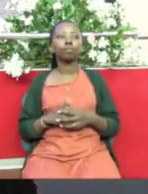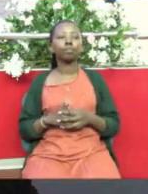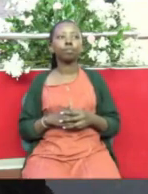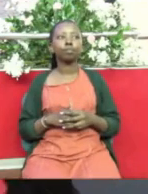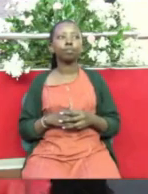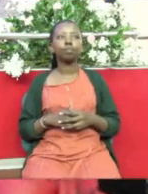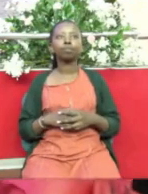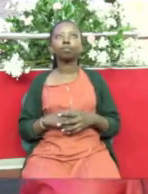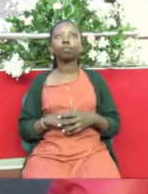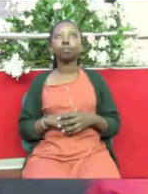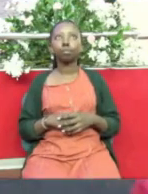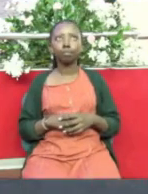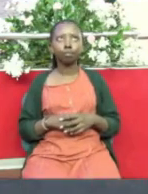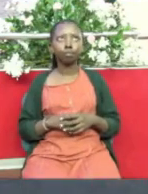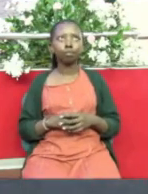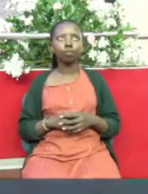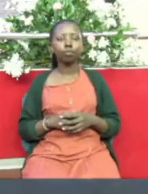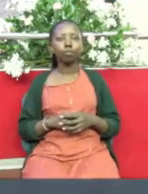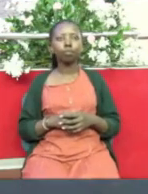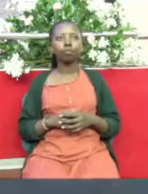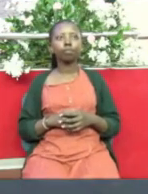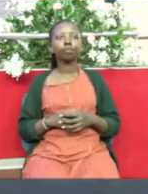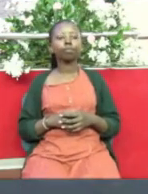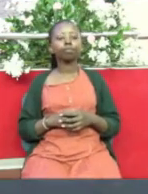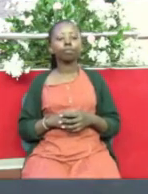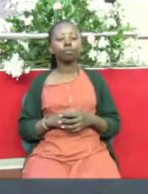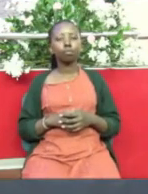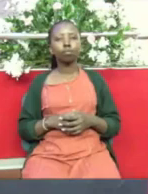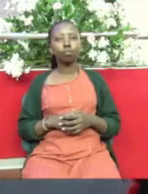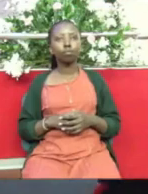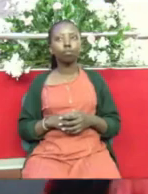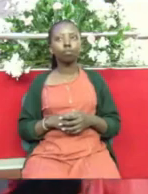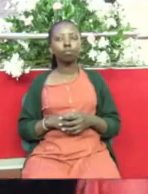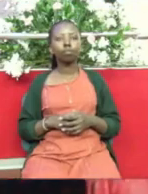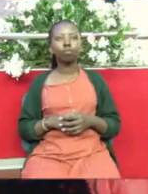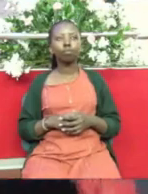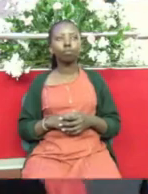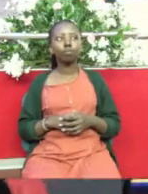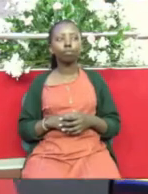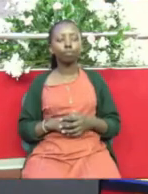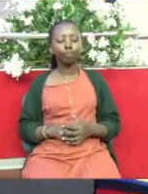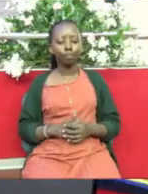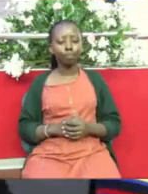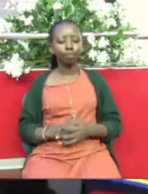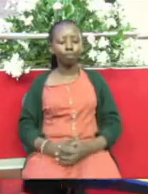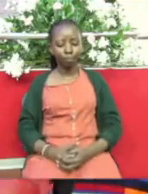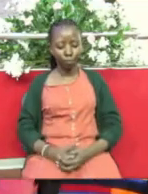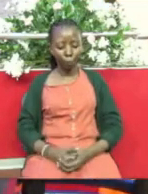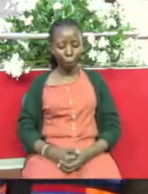Shalamahanta, Yalalabohosikaba. In the mighty name of Jesus. Oh, yes, Lord, we worship